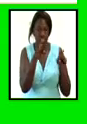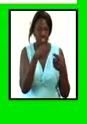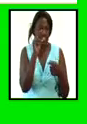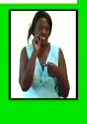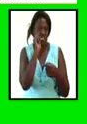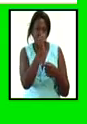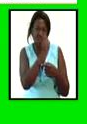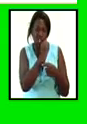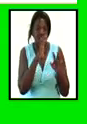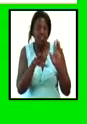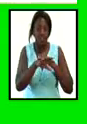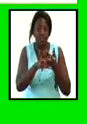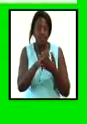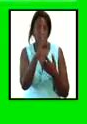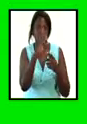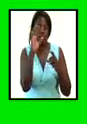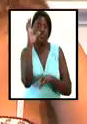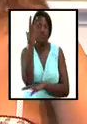subject, like one tree.